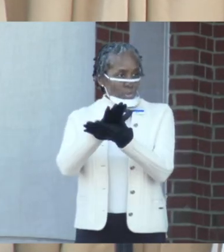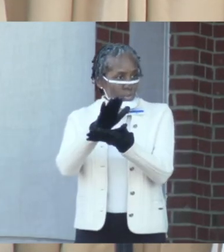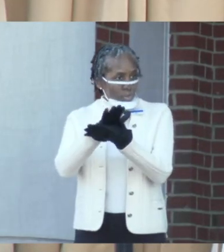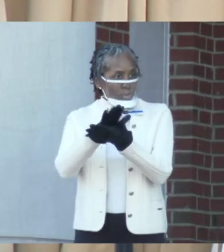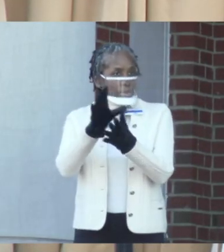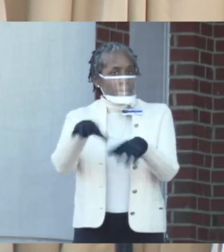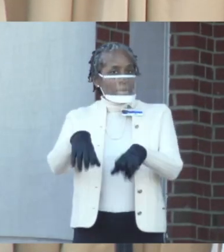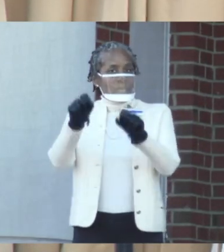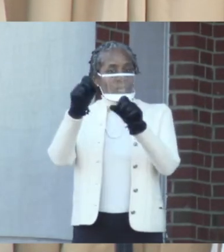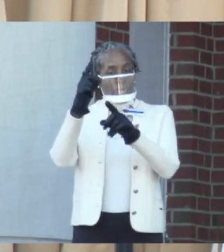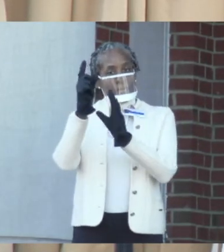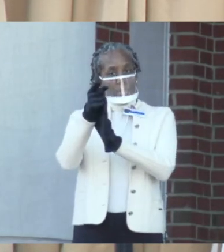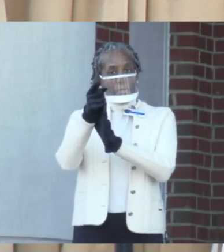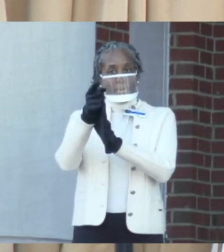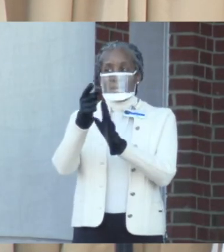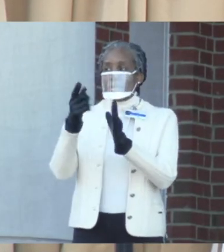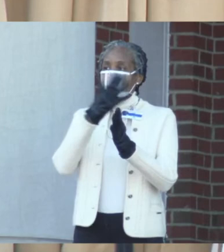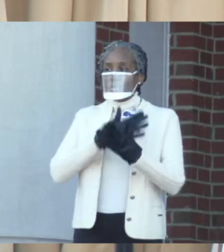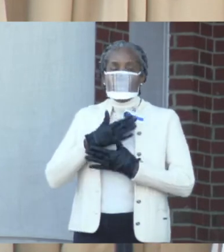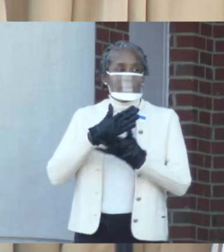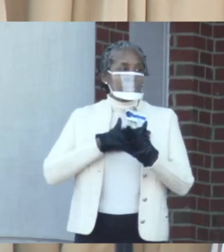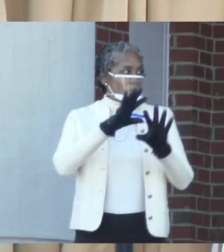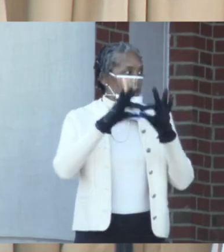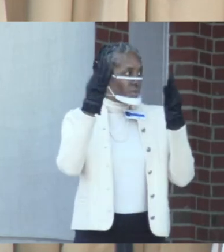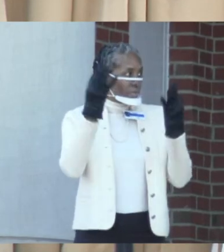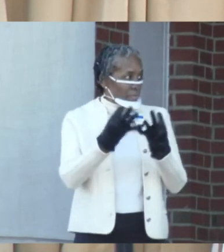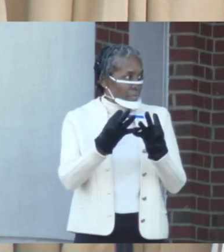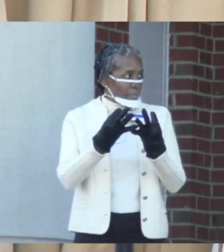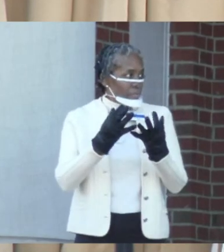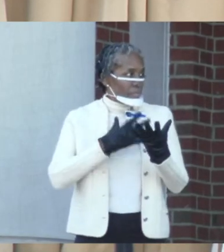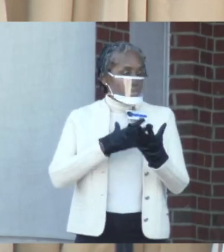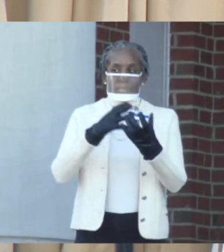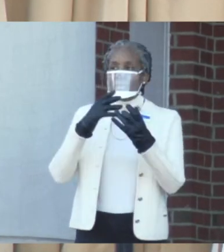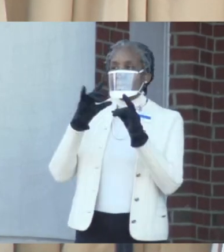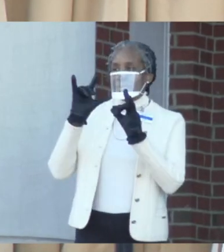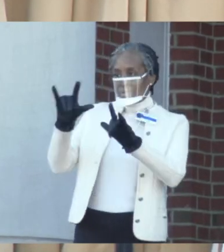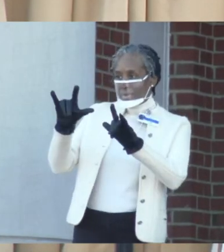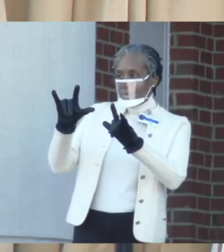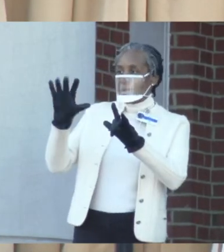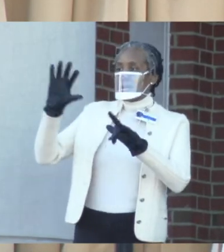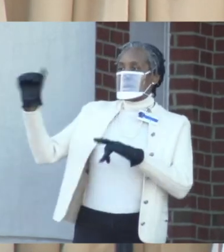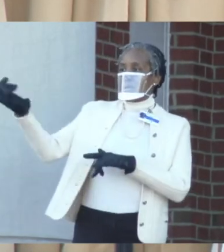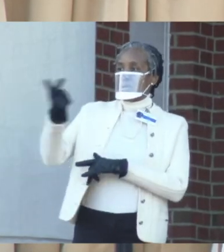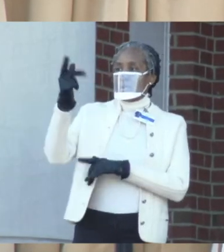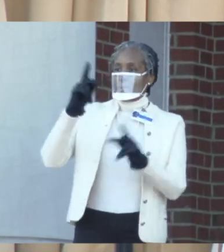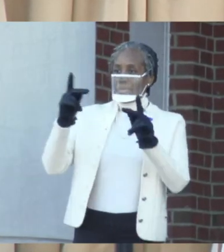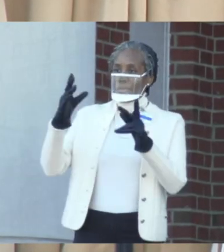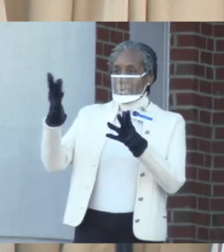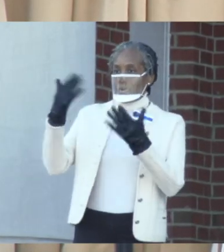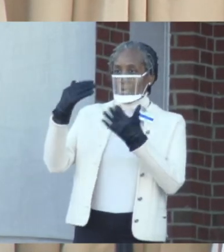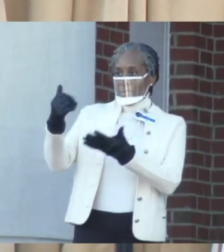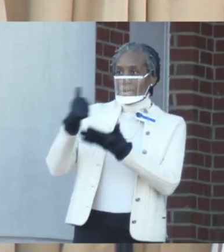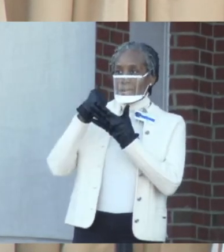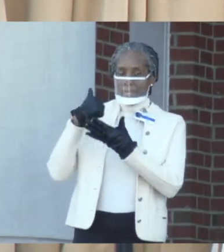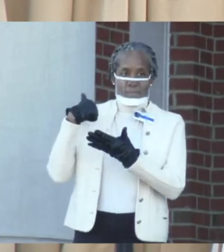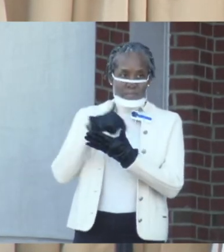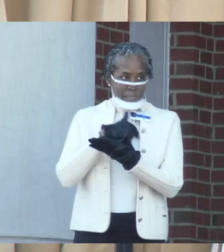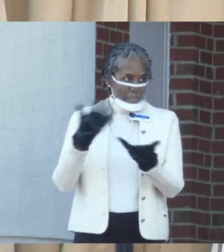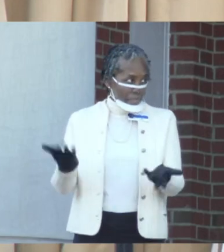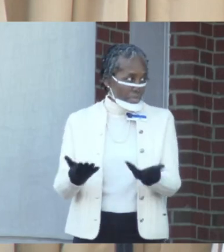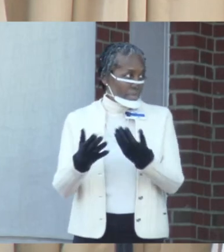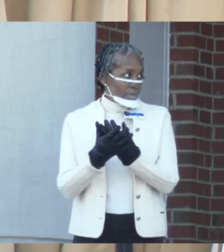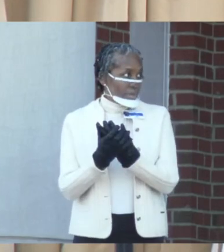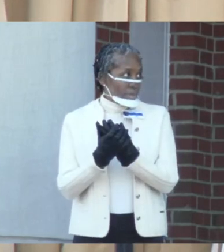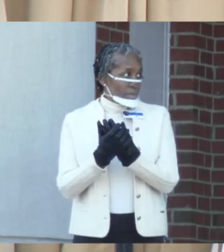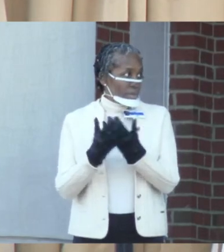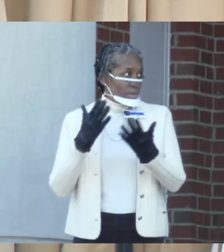personal privilege to appreciate my family, my loved ones, and all those who helped get me through.